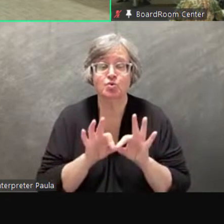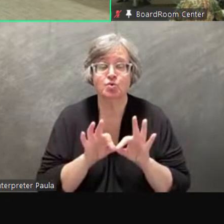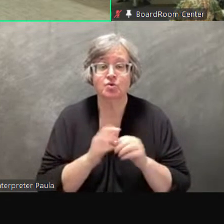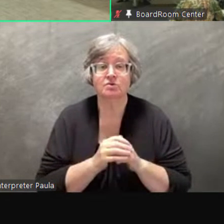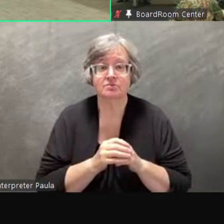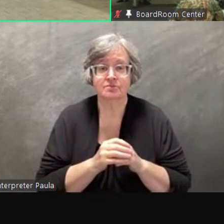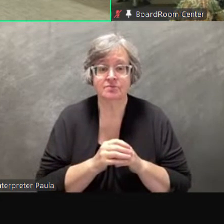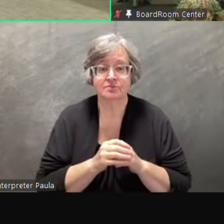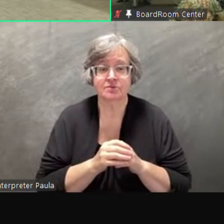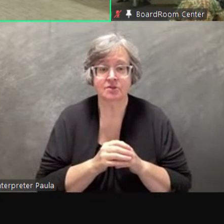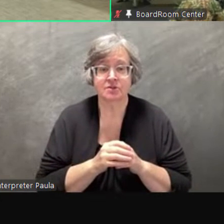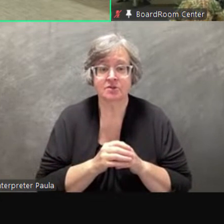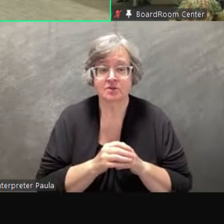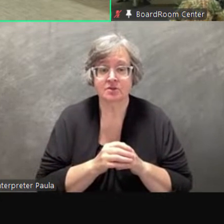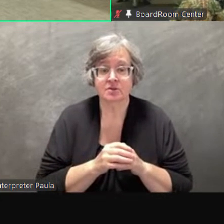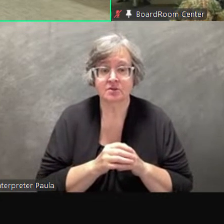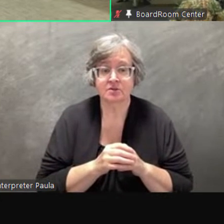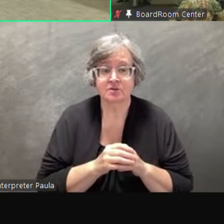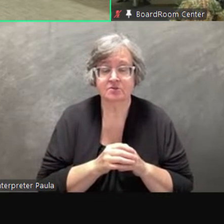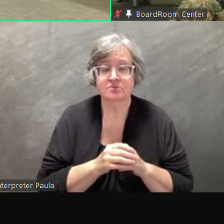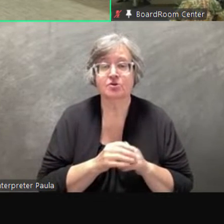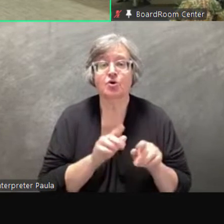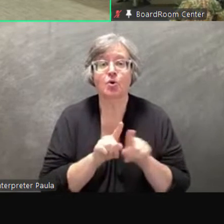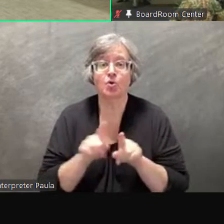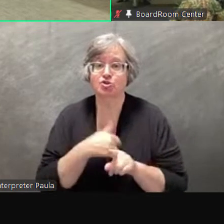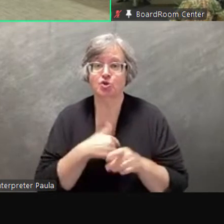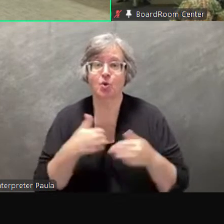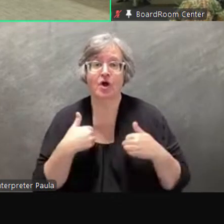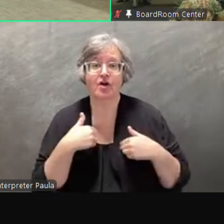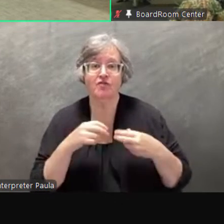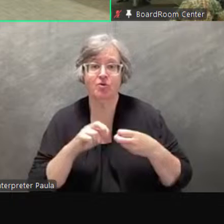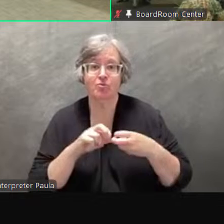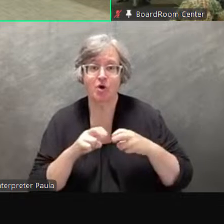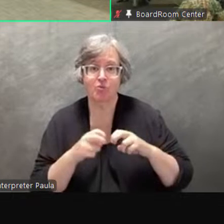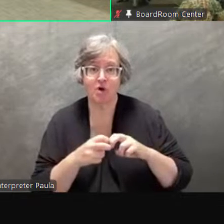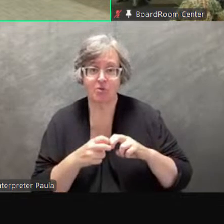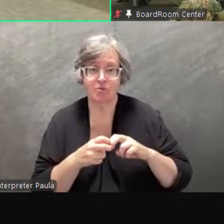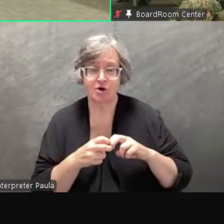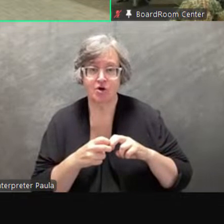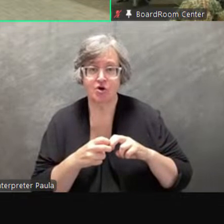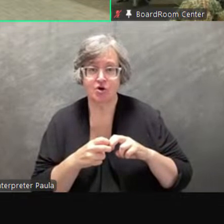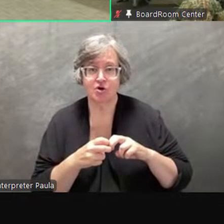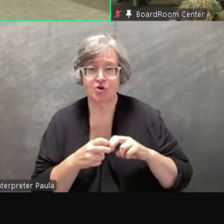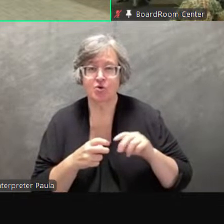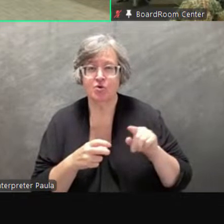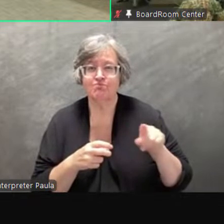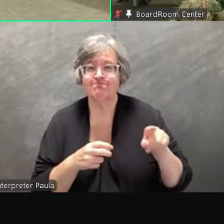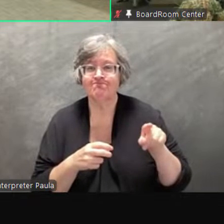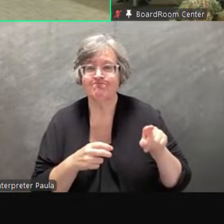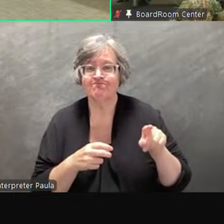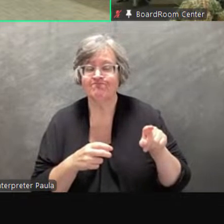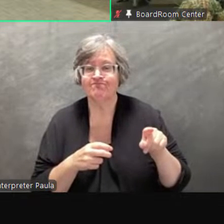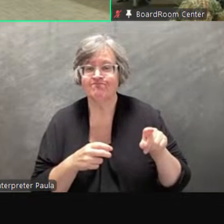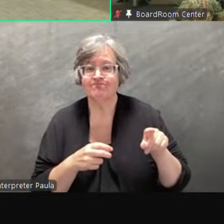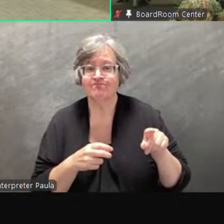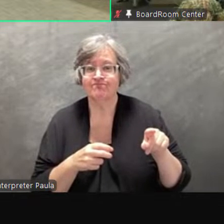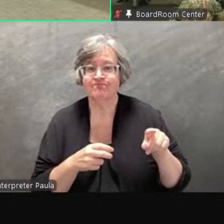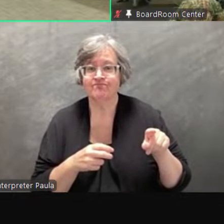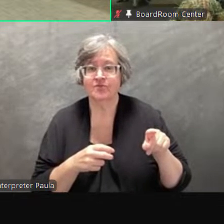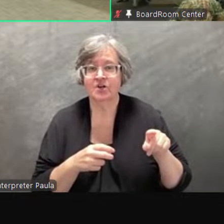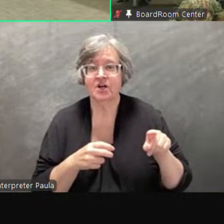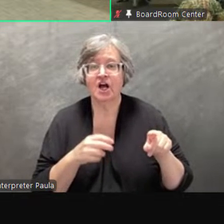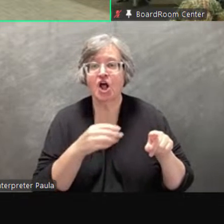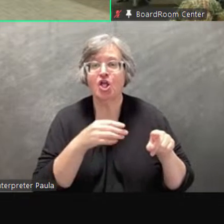next, also, I have a problem with right there on Chicago, on the